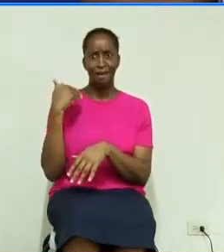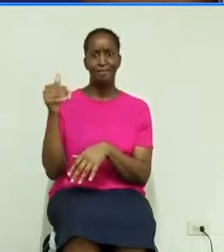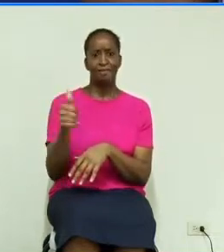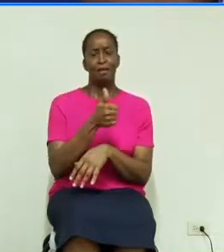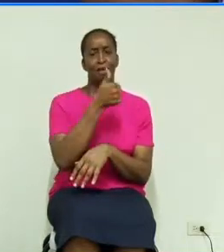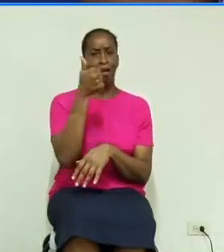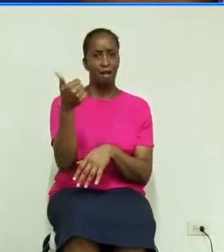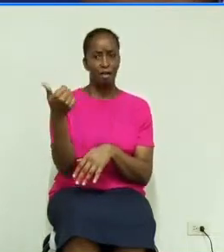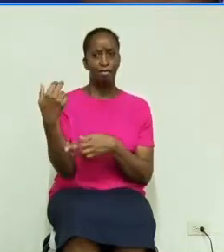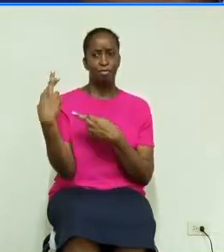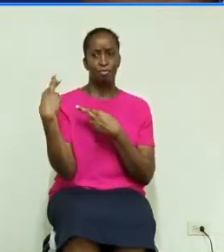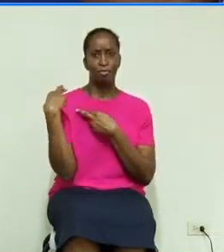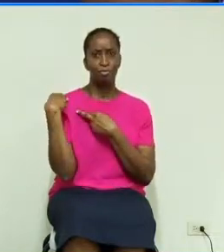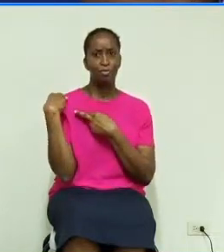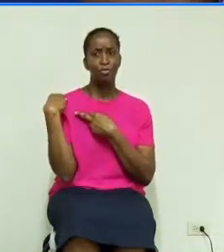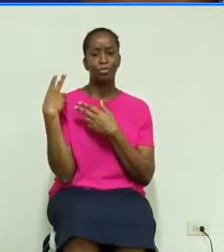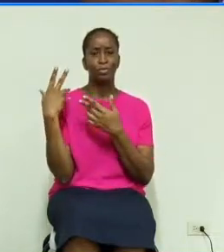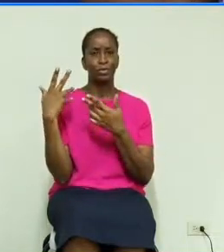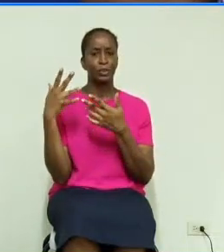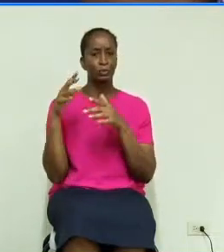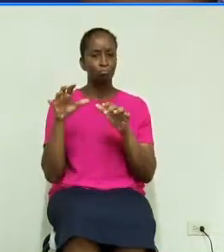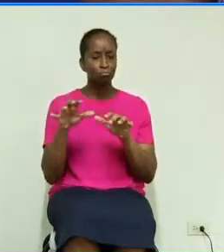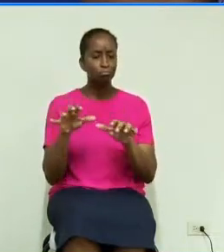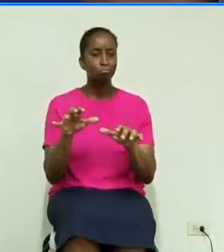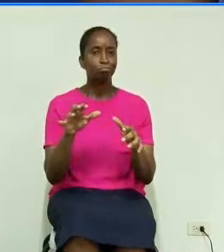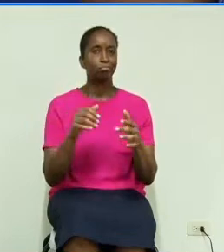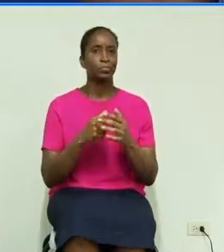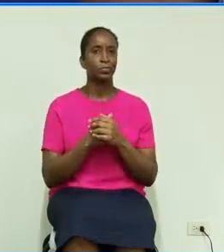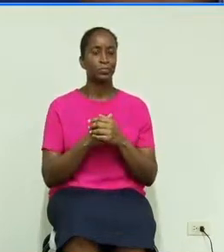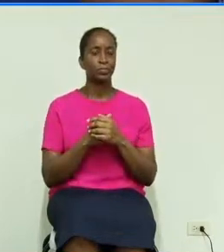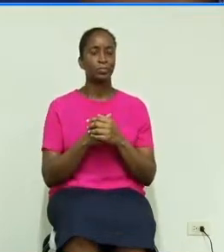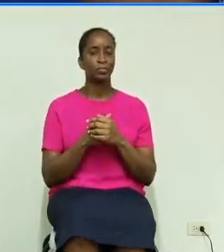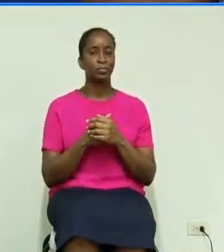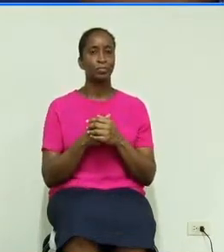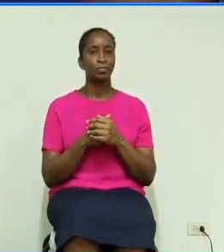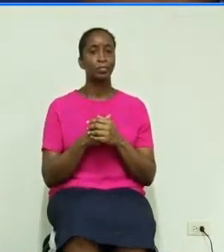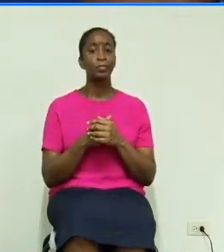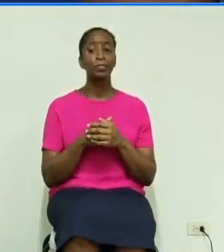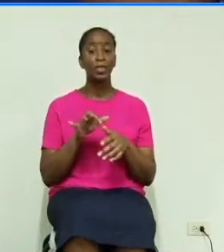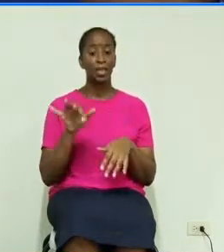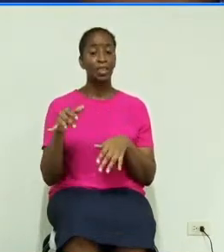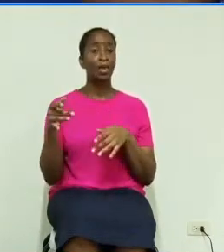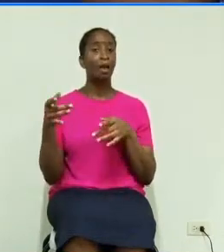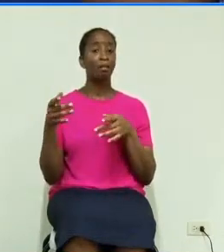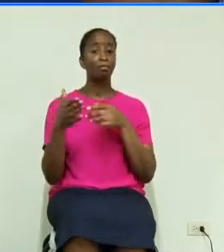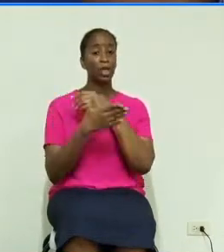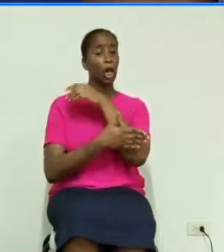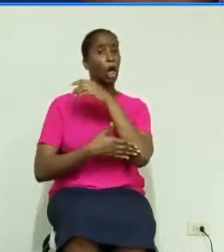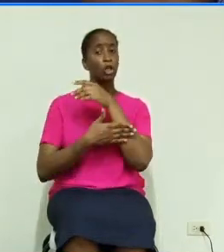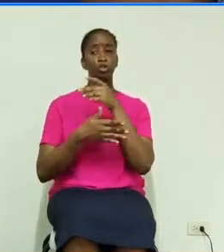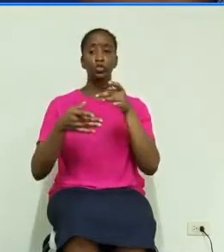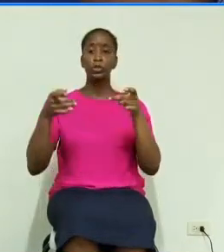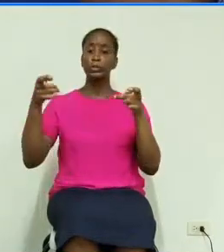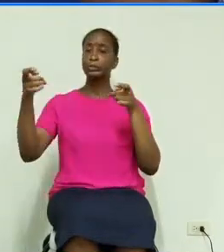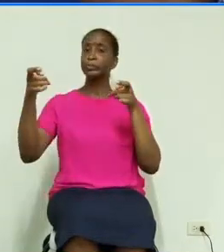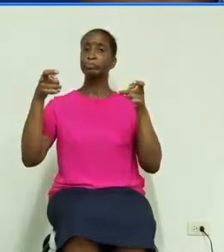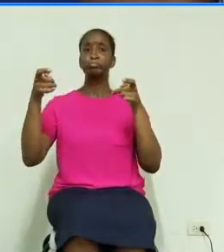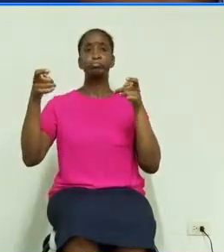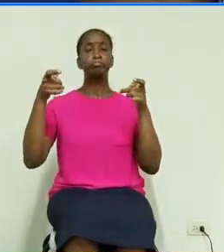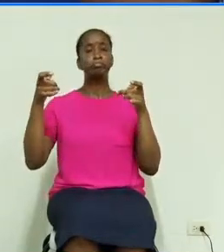outside of Parliament at the ministerial level that helps to guide our country forward. So I can see no